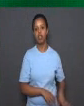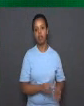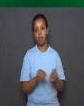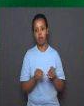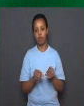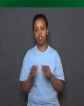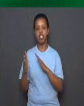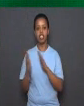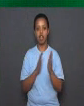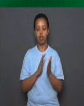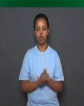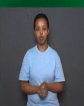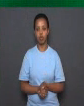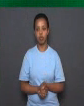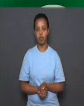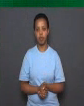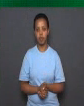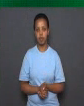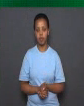Students, let's get ready.